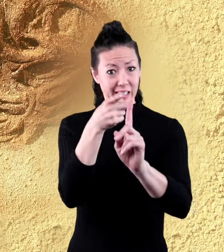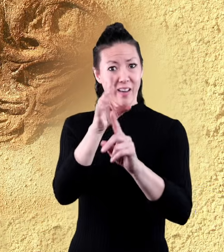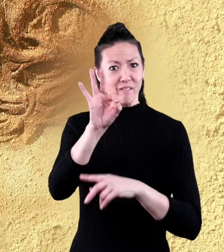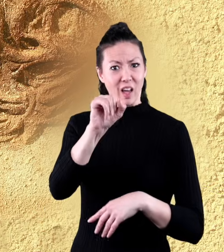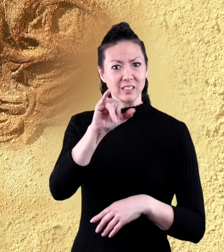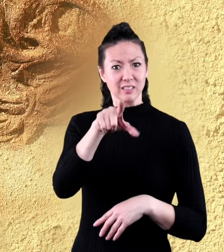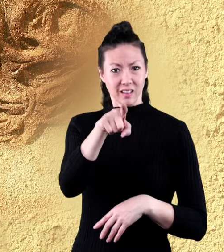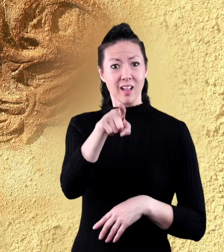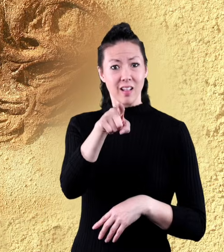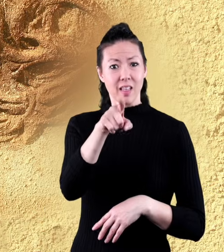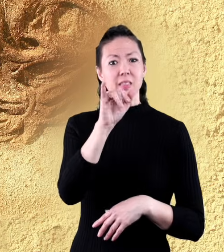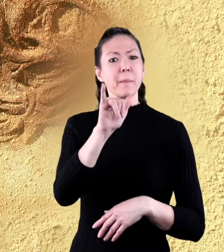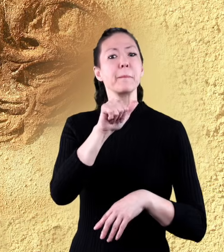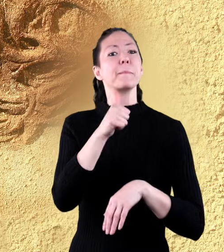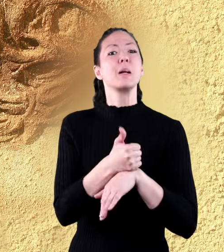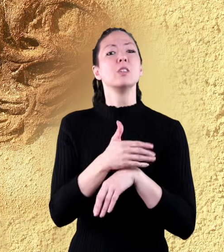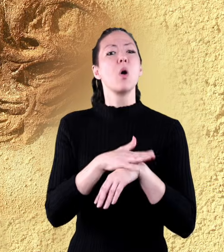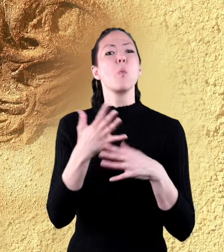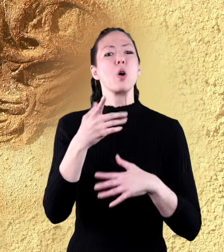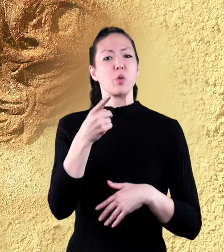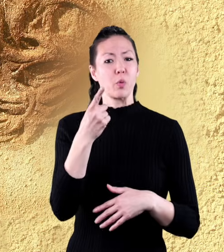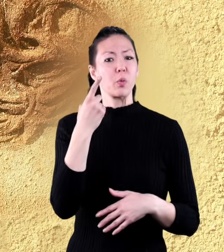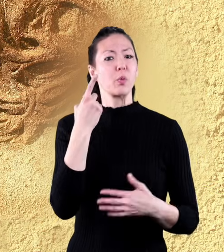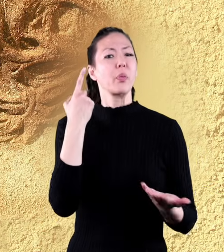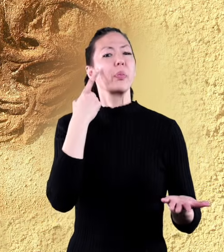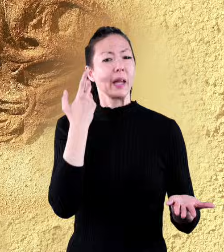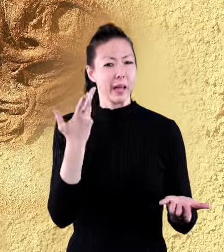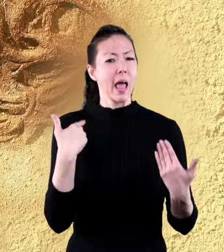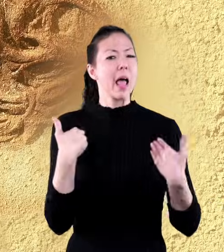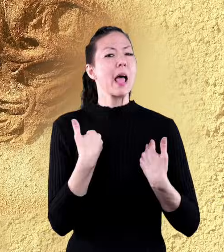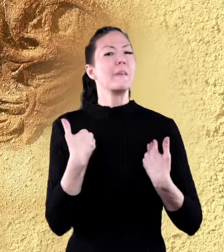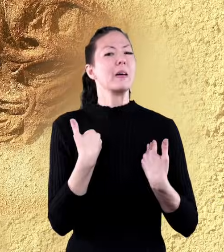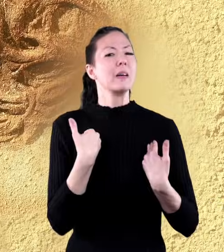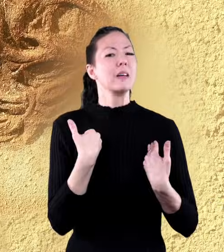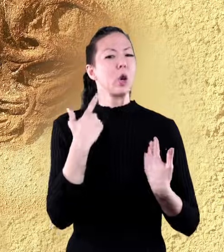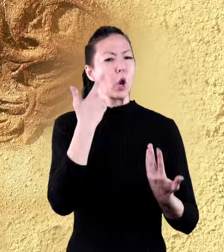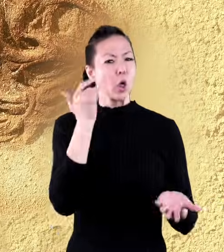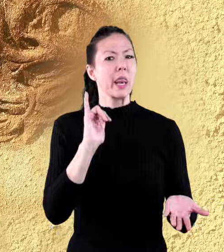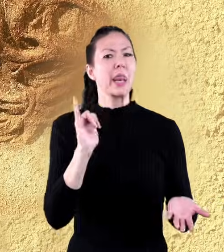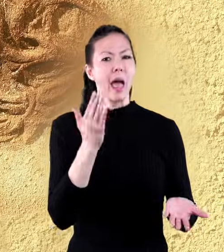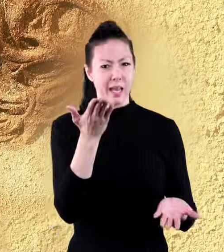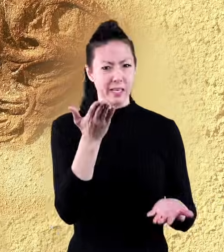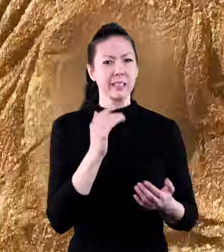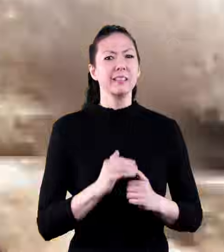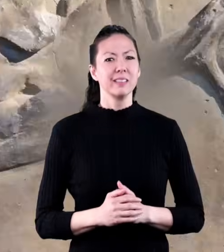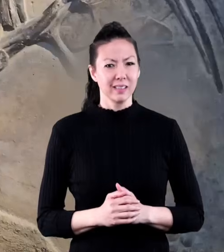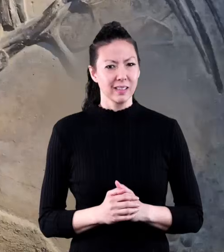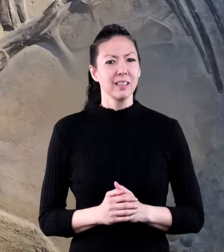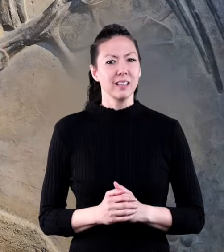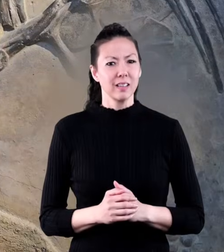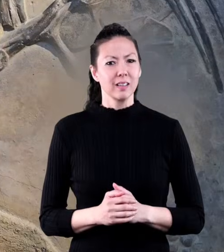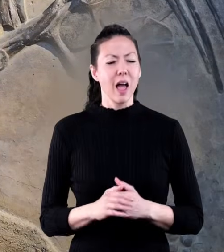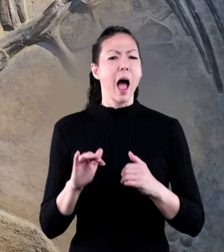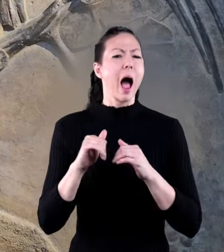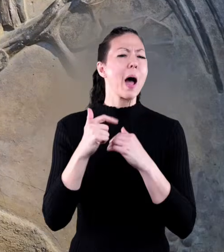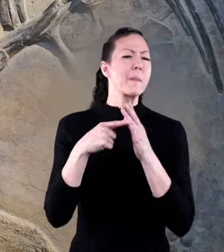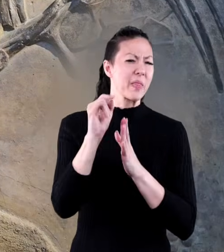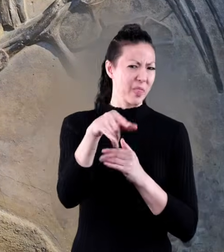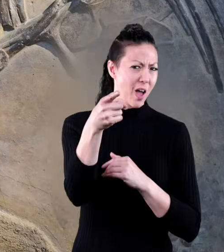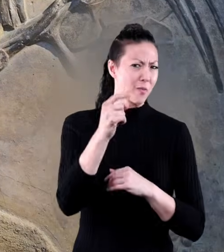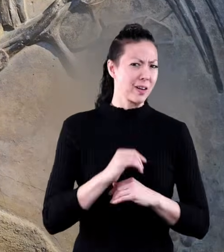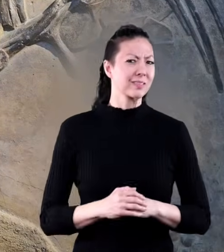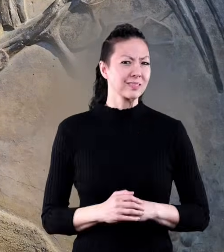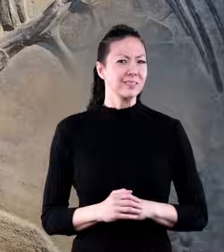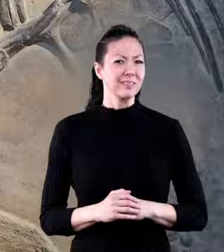fossil? Based on what you see, what do you think this animal might have looked like? How about this one?